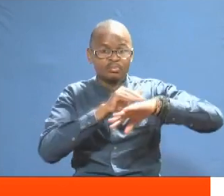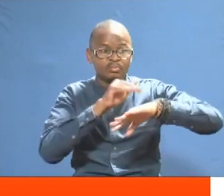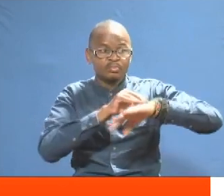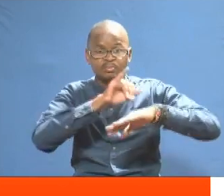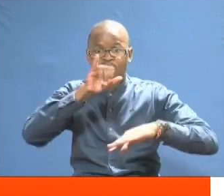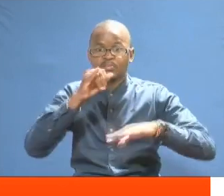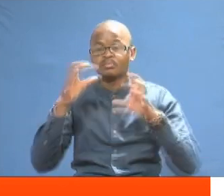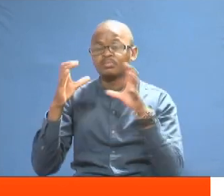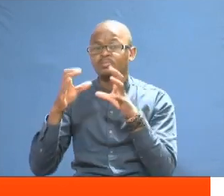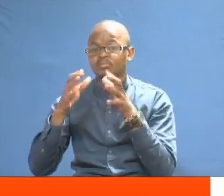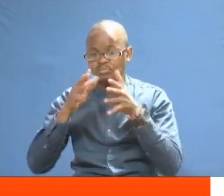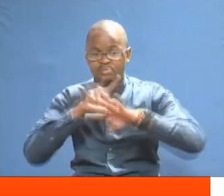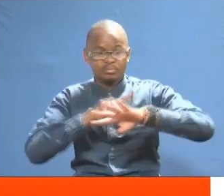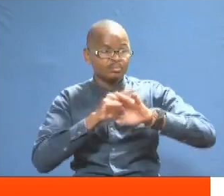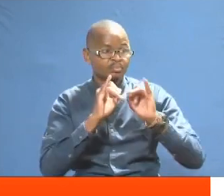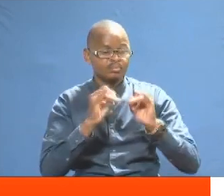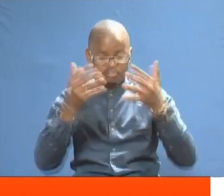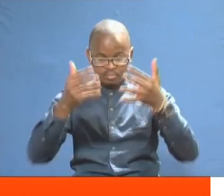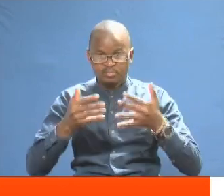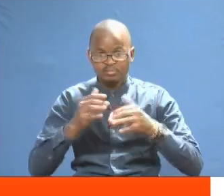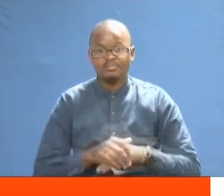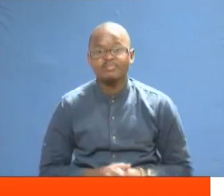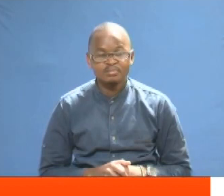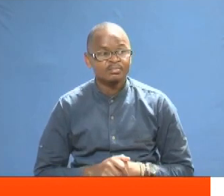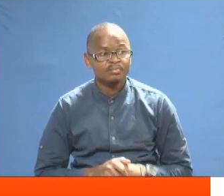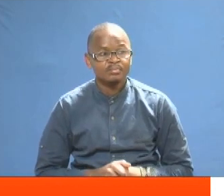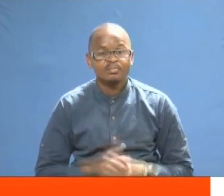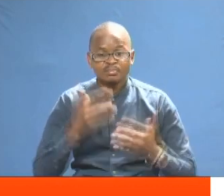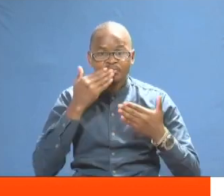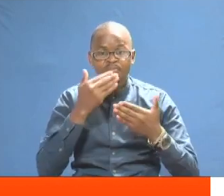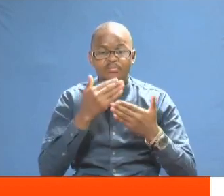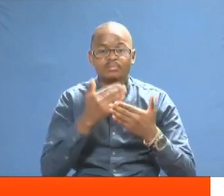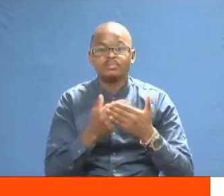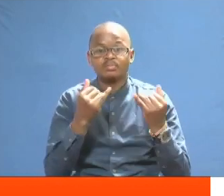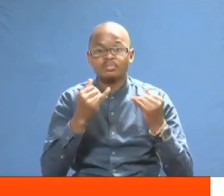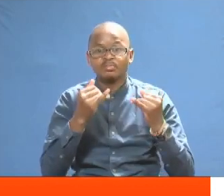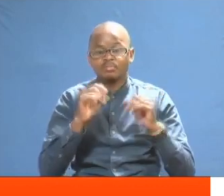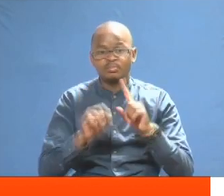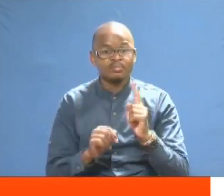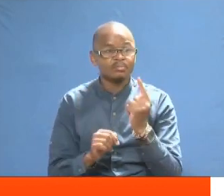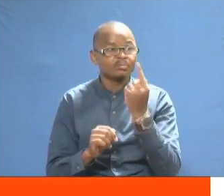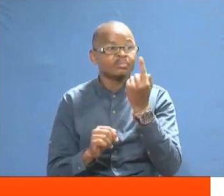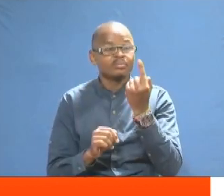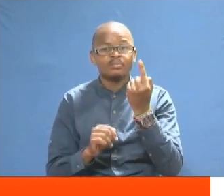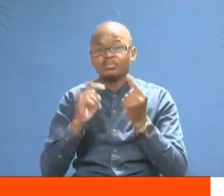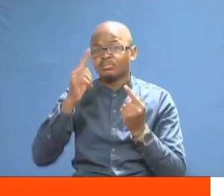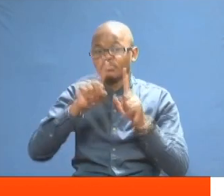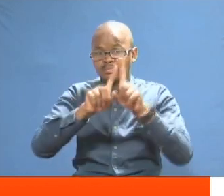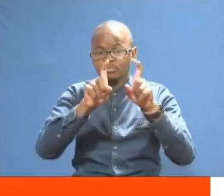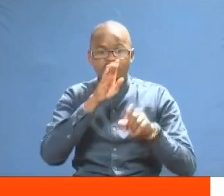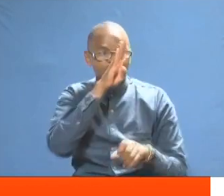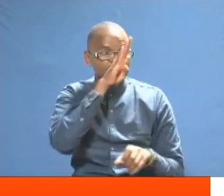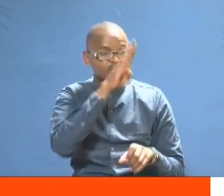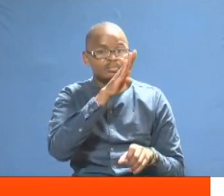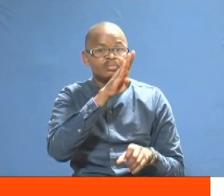Jubilee Party at this particular moment. Welcome, Senator. Thank you. All right. Now, first of all, my first question to you would